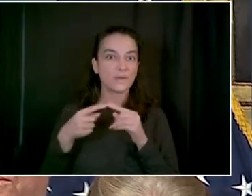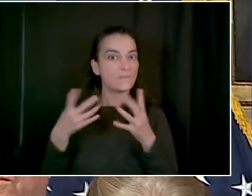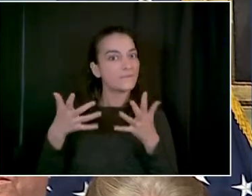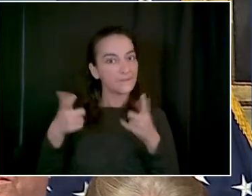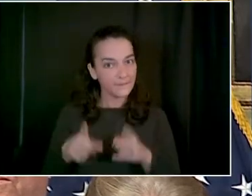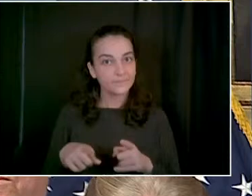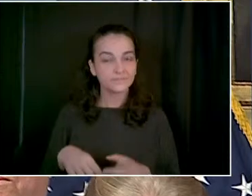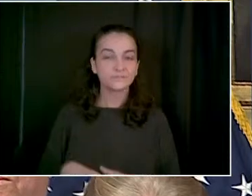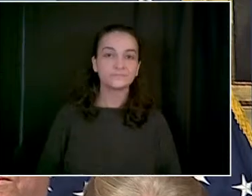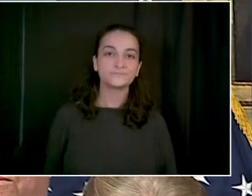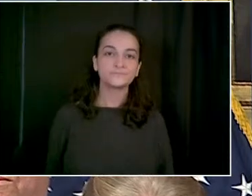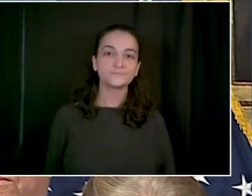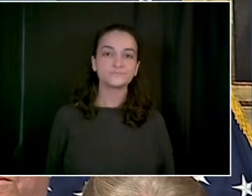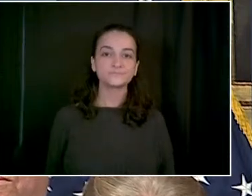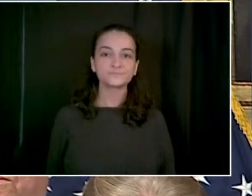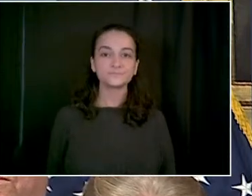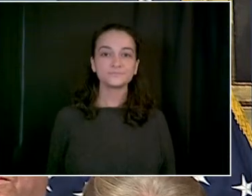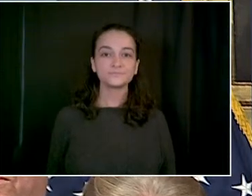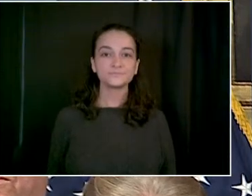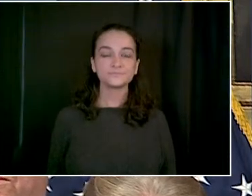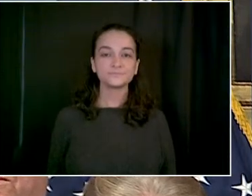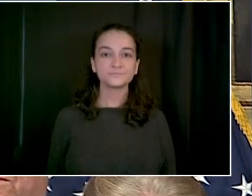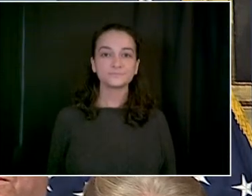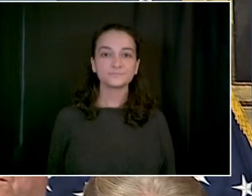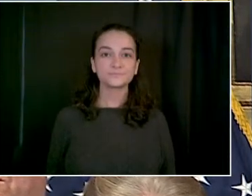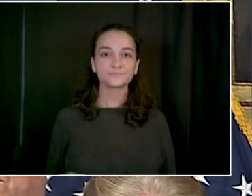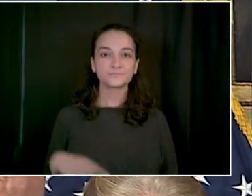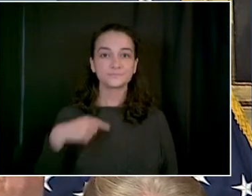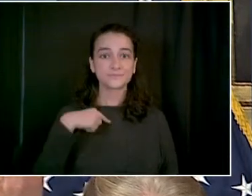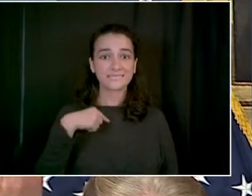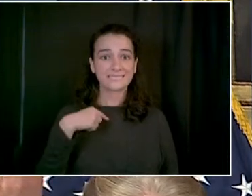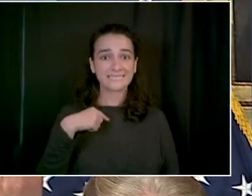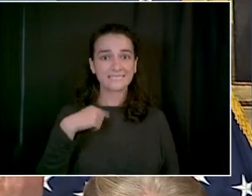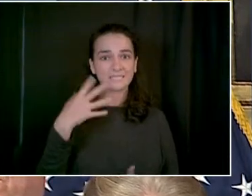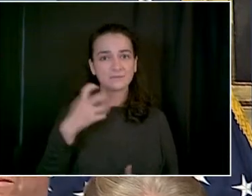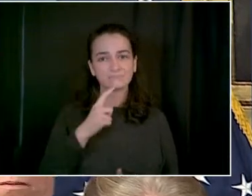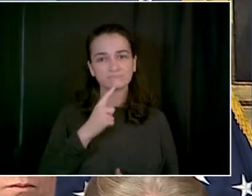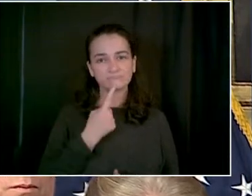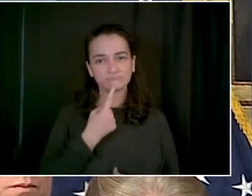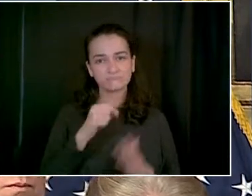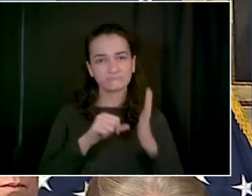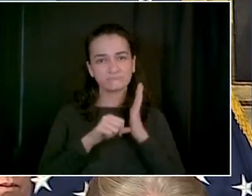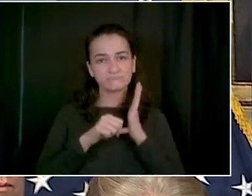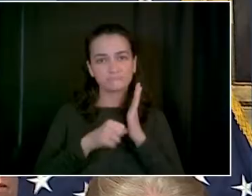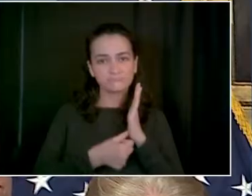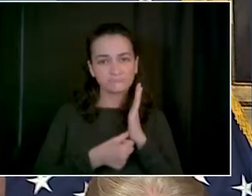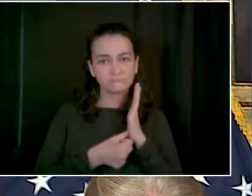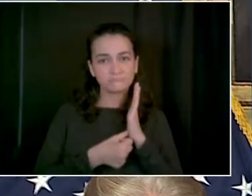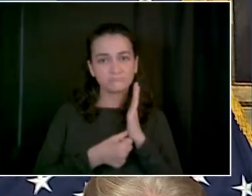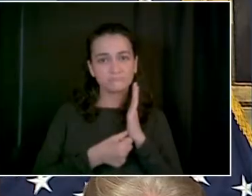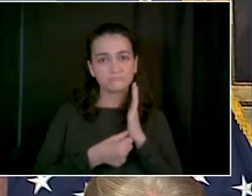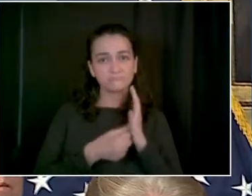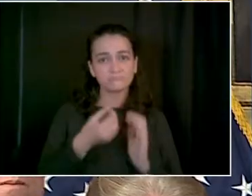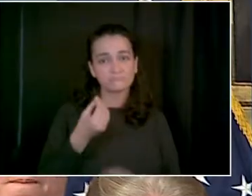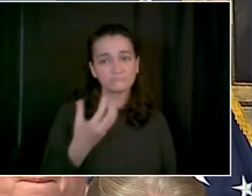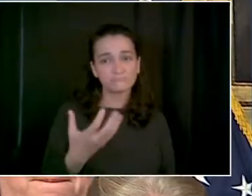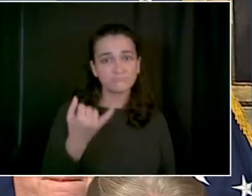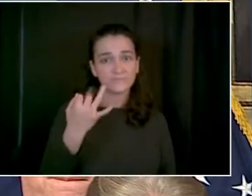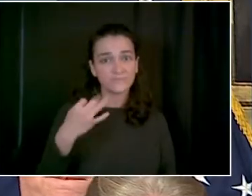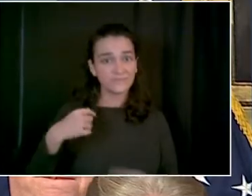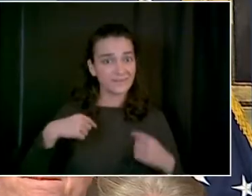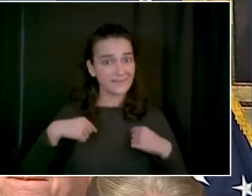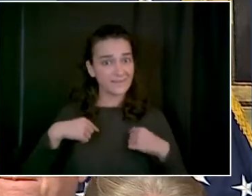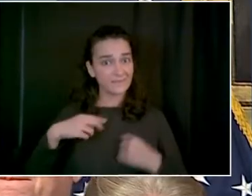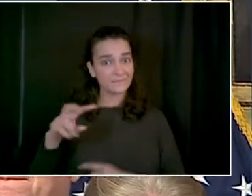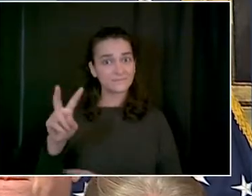horrific enough to be a victim of a crime, but when someone openly assaults